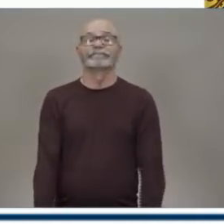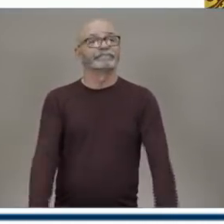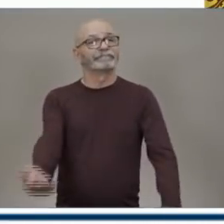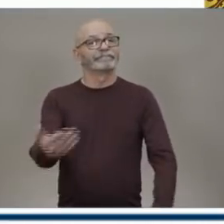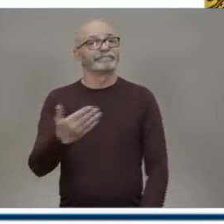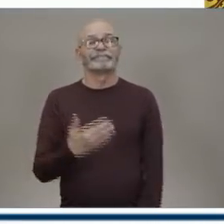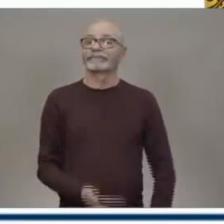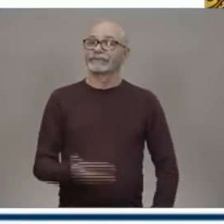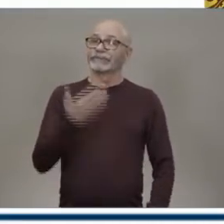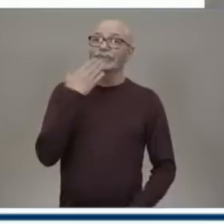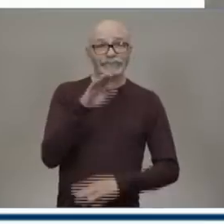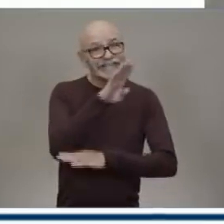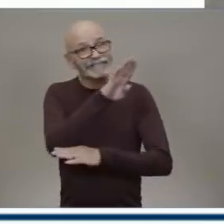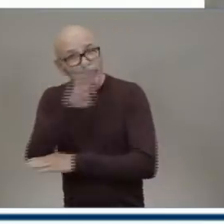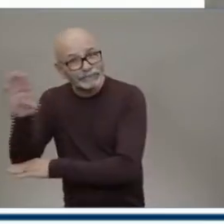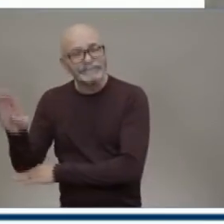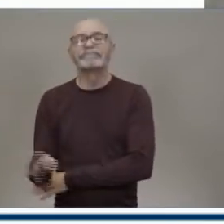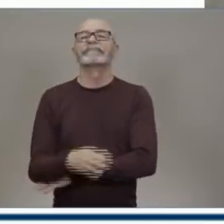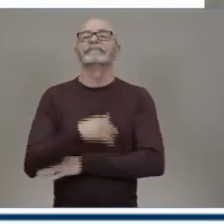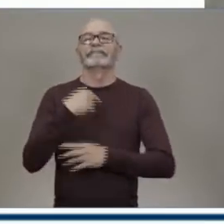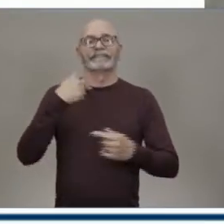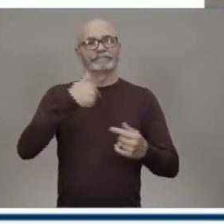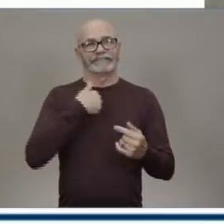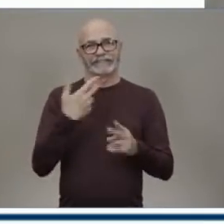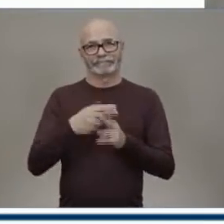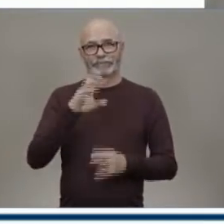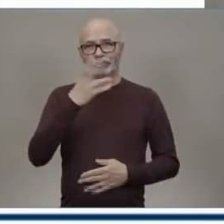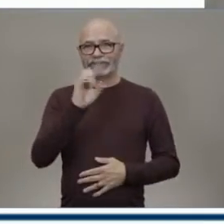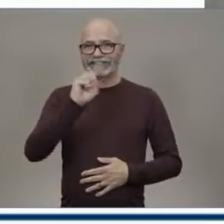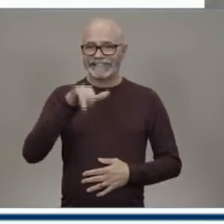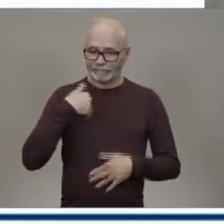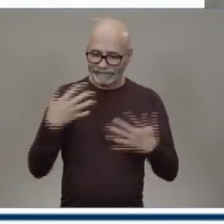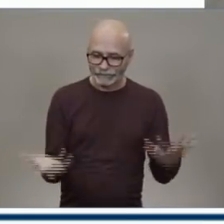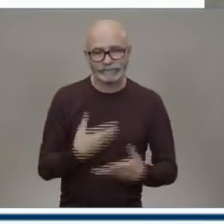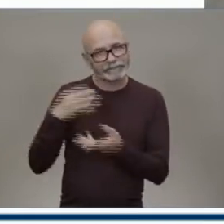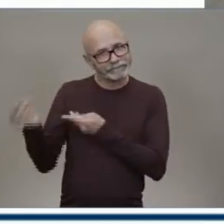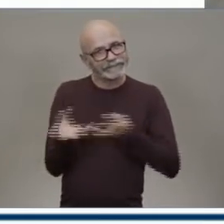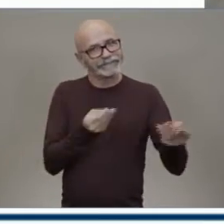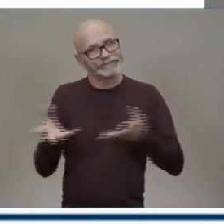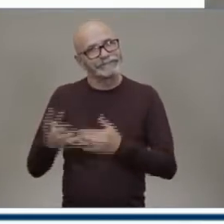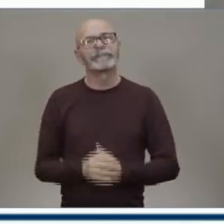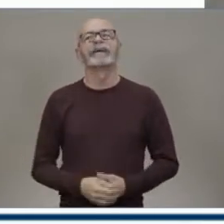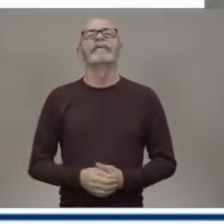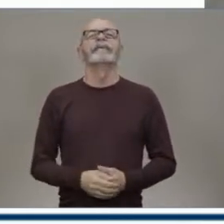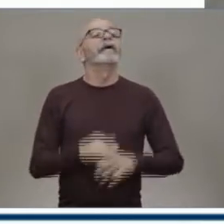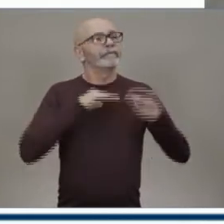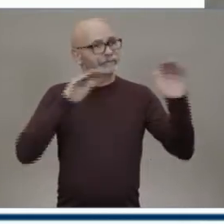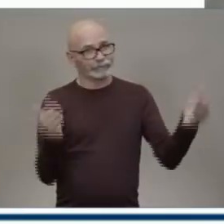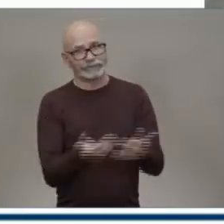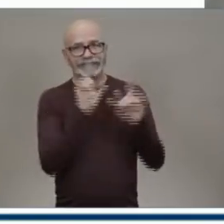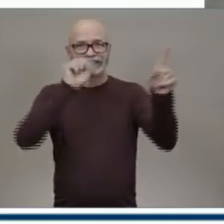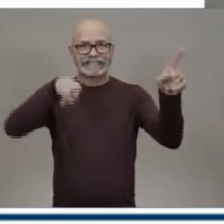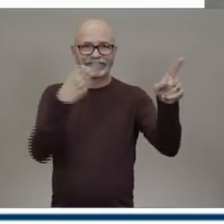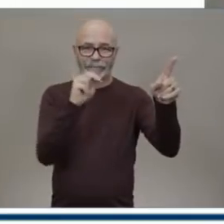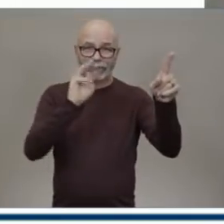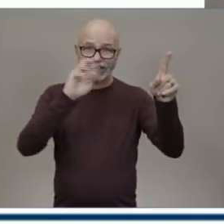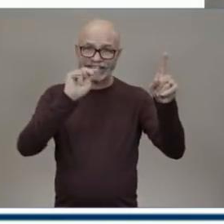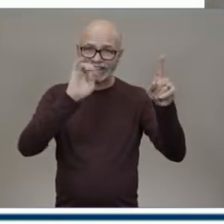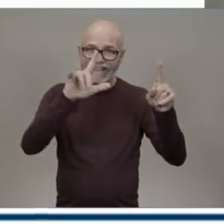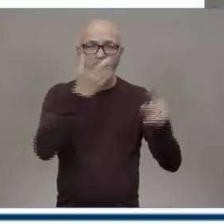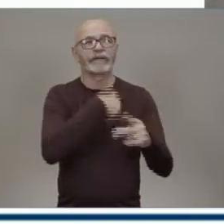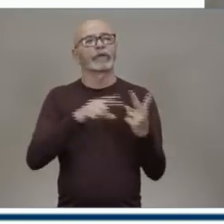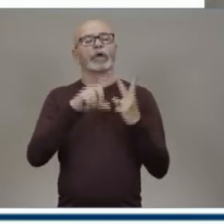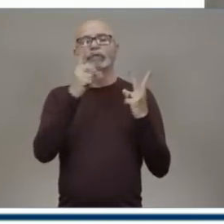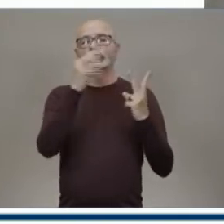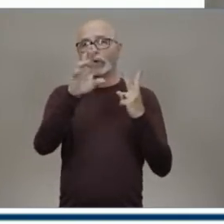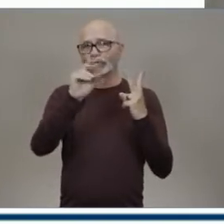Chrissy Matheson, and I'll be your moderator for today's press briefing. Before we begin, I'd like to introduce the Premier of Nova Scotia, Stephen McNeil, and Nova Scotia's Chief Medical